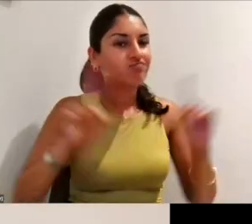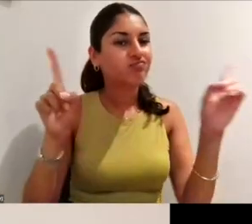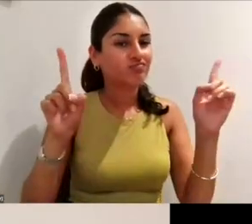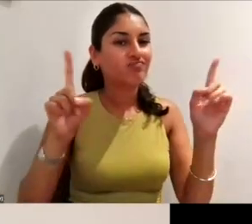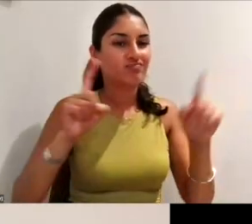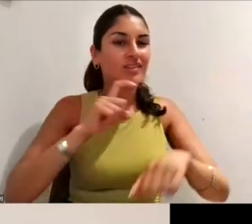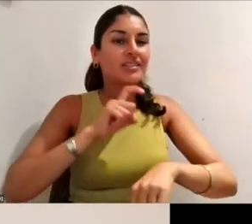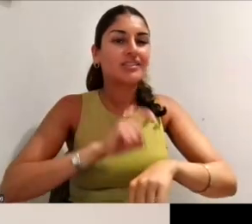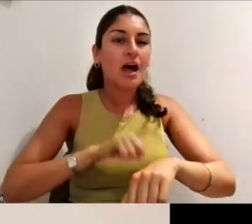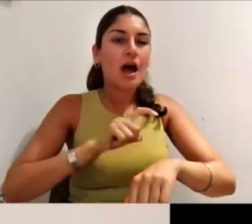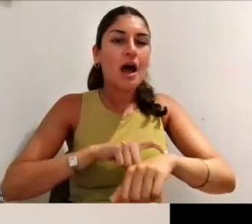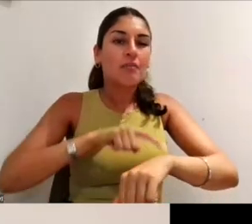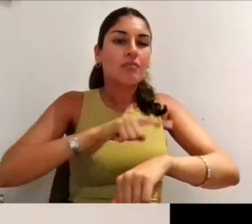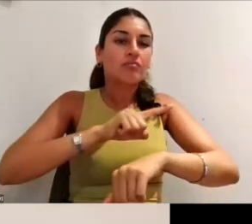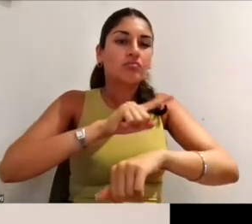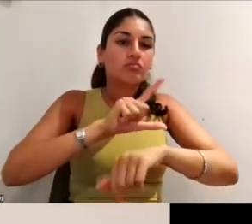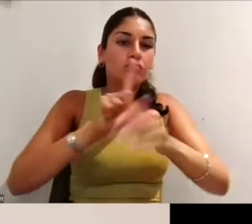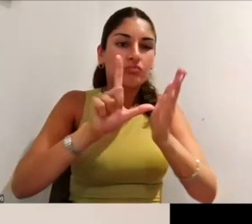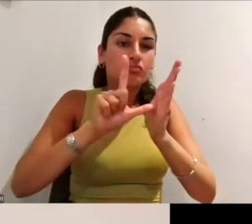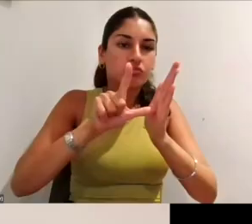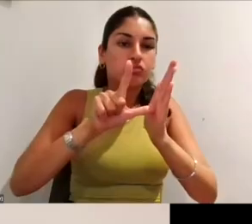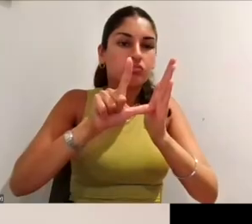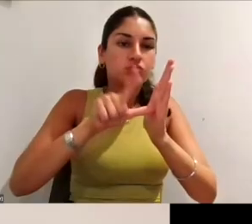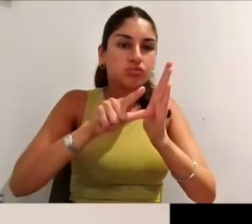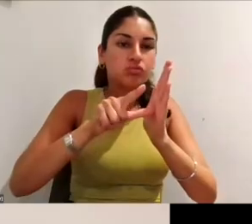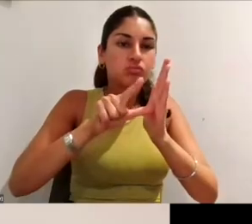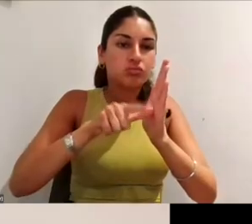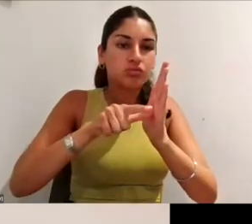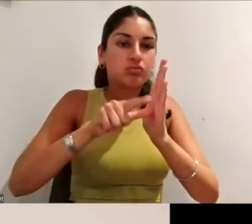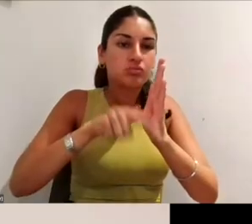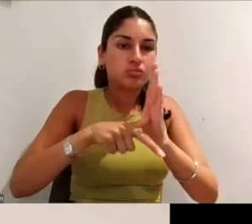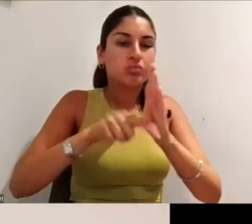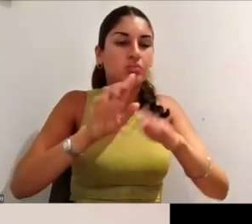like the very fabric of it is different.